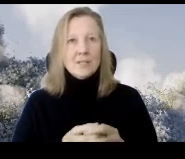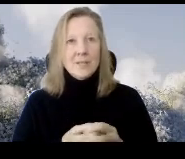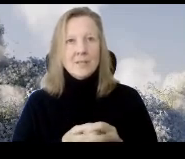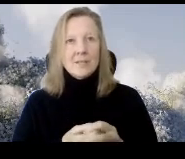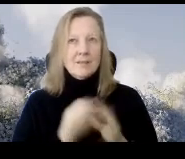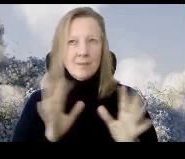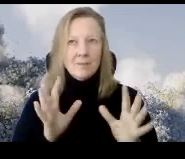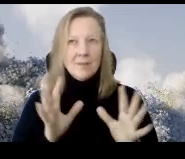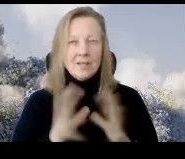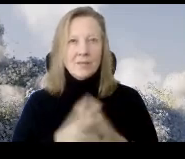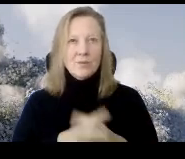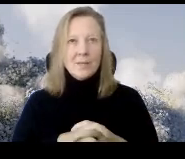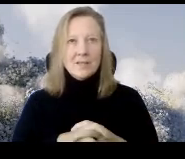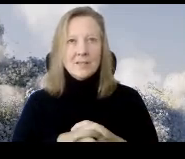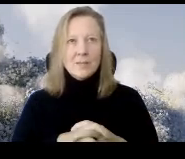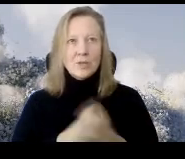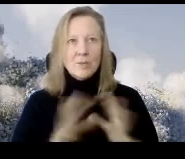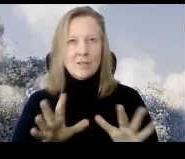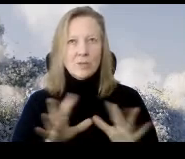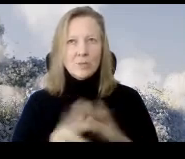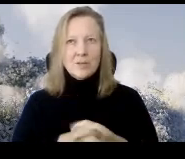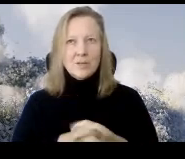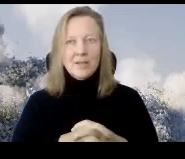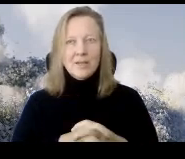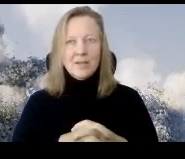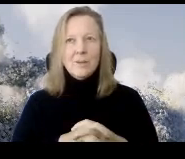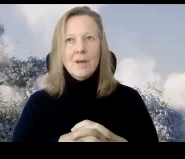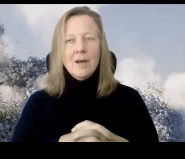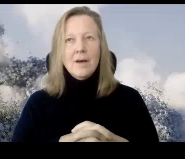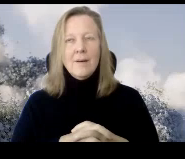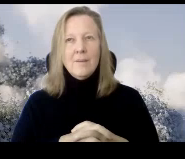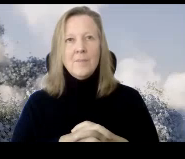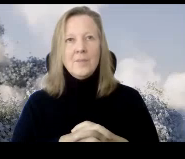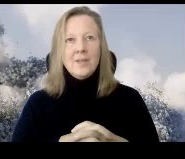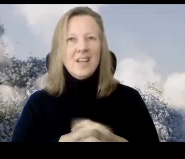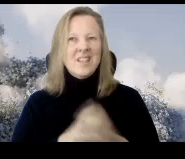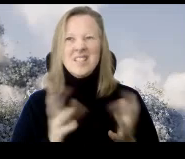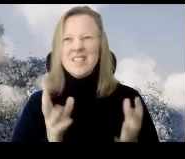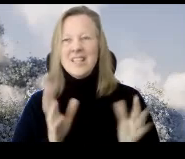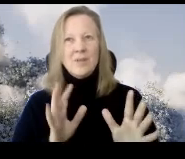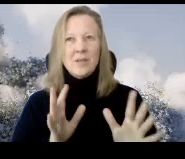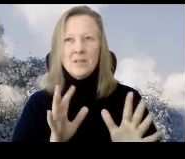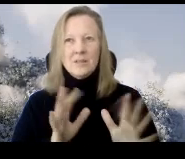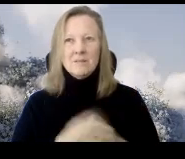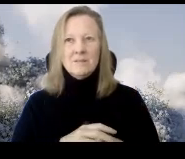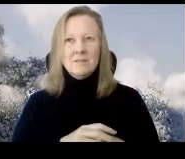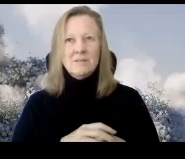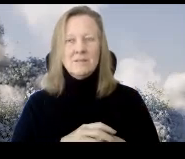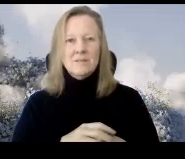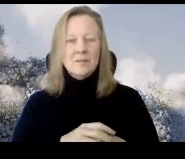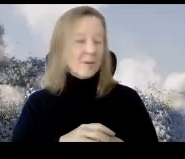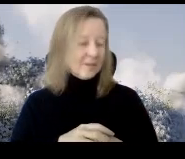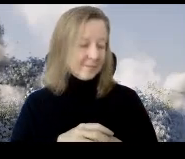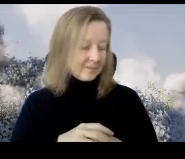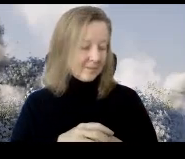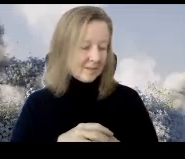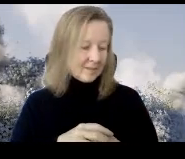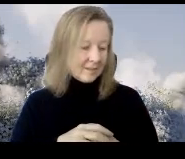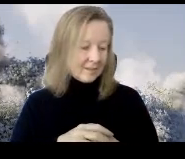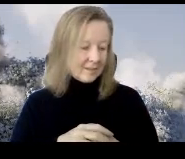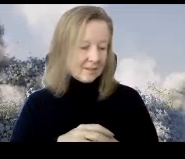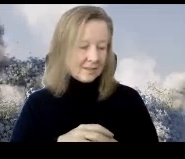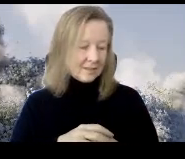free assessment in many different places. I'm Yes, sure Manitoba Start can help you. yes, And it I doesn't booked take very appointment long. with them. Pardon?